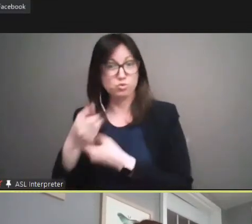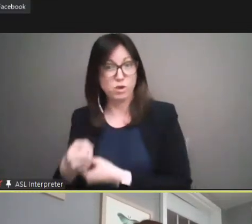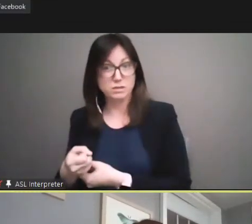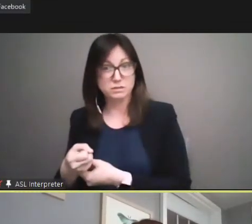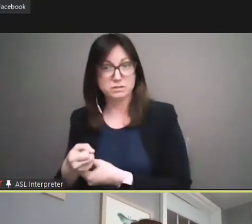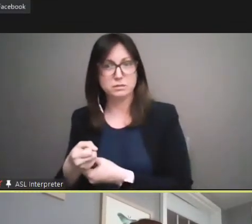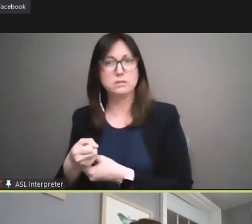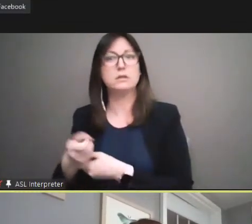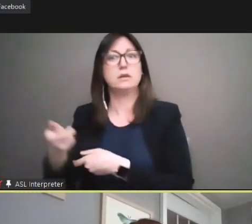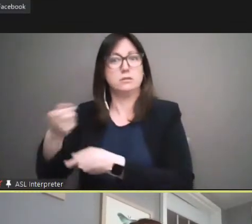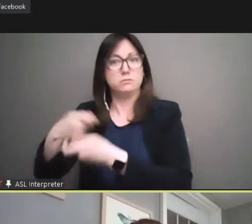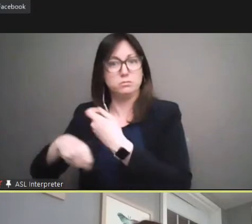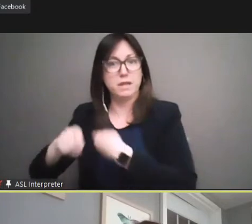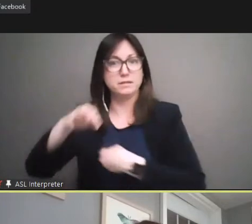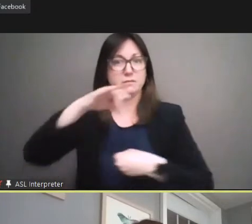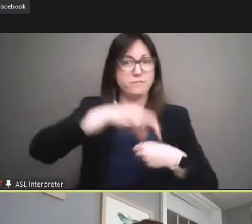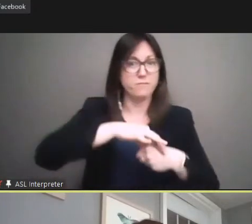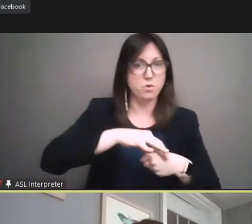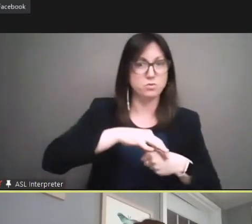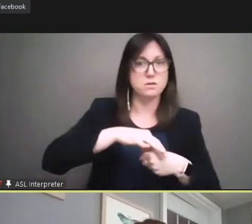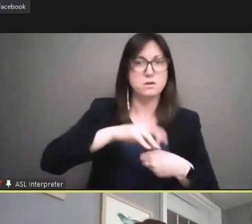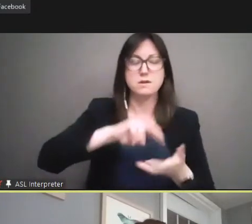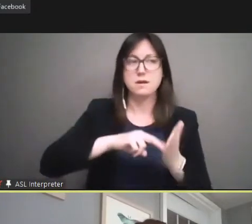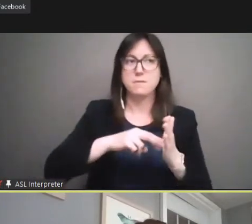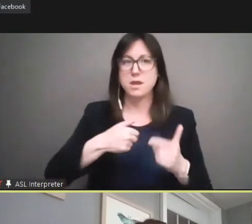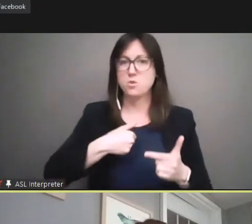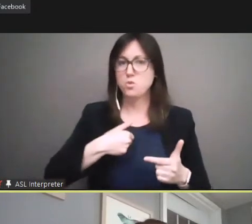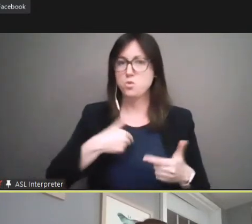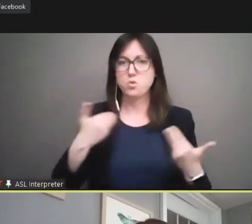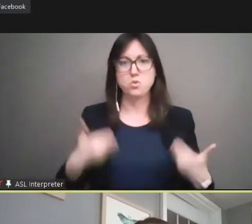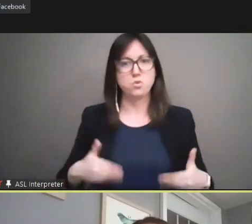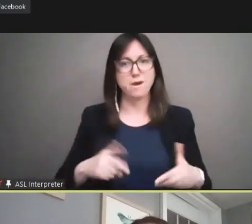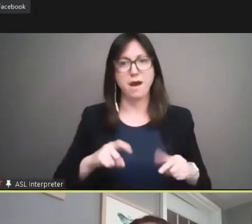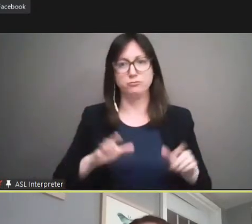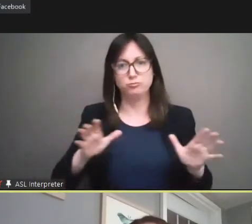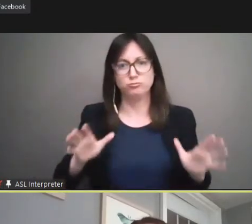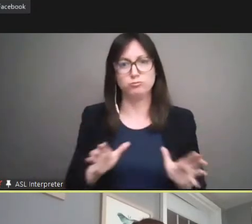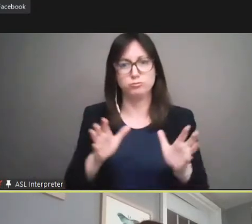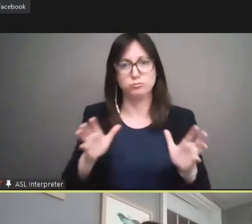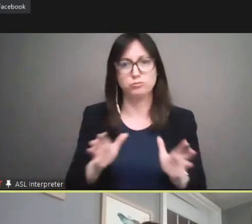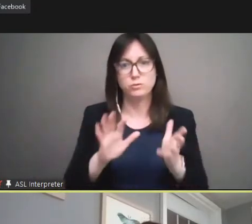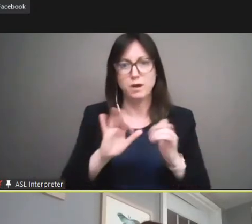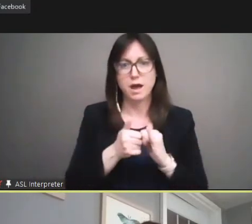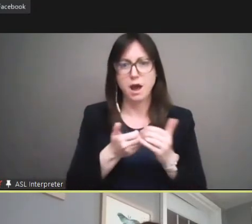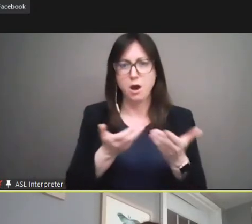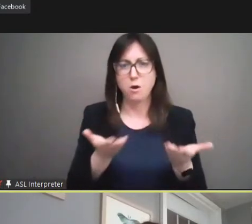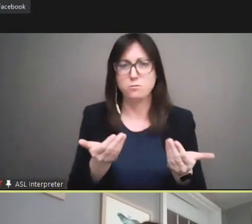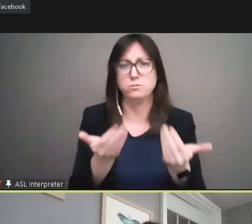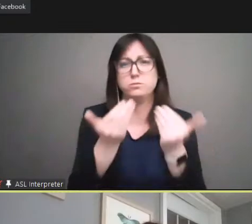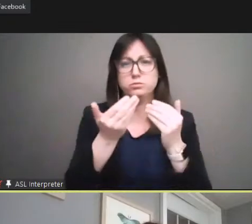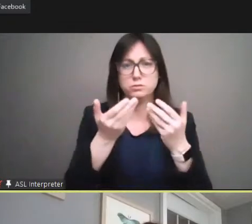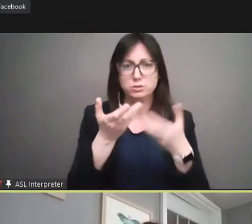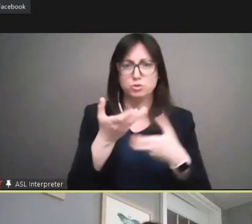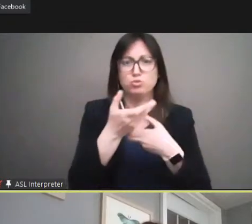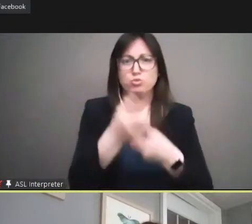administration and council, it's really difficult to regain trust. So when it's